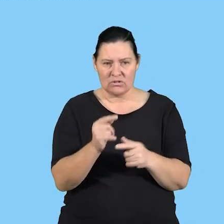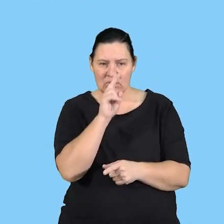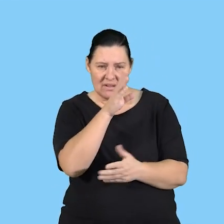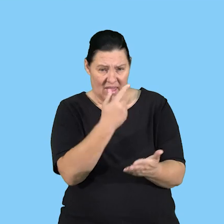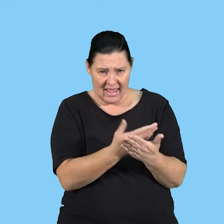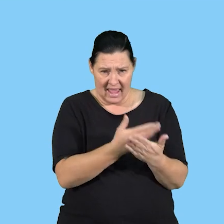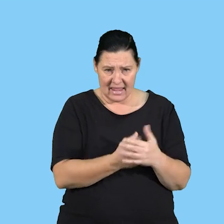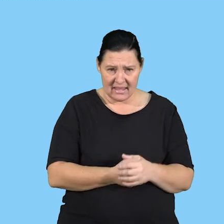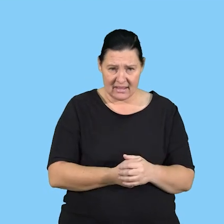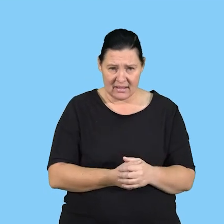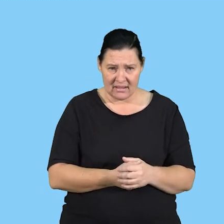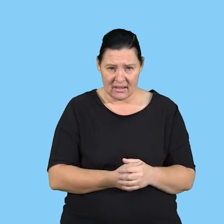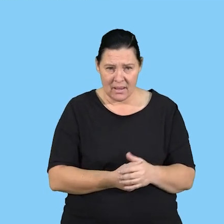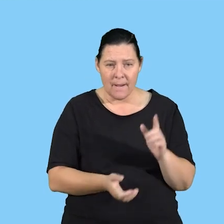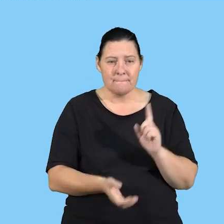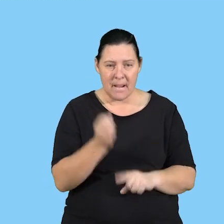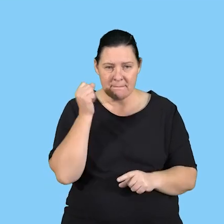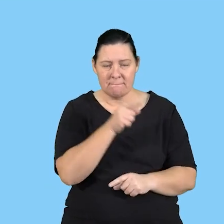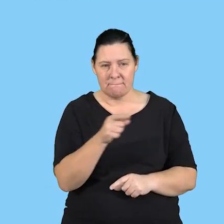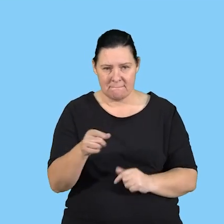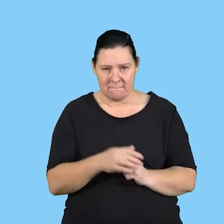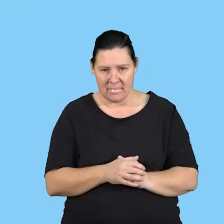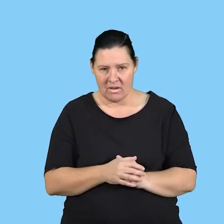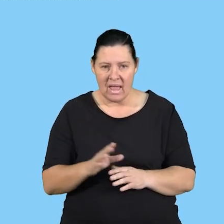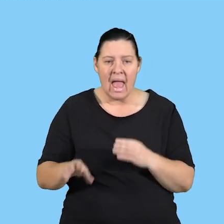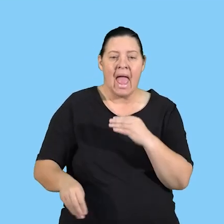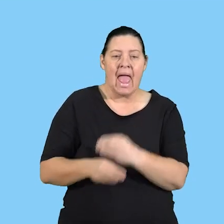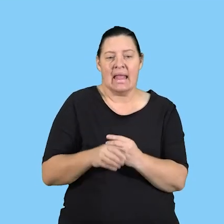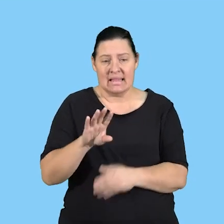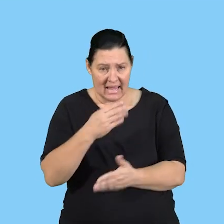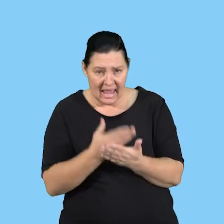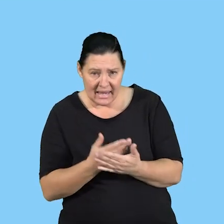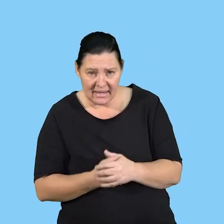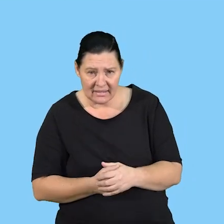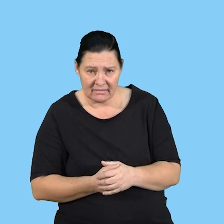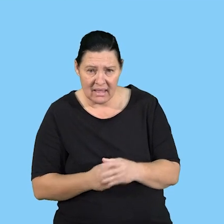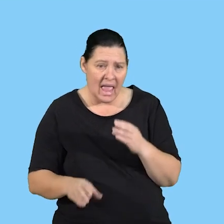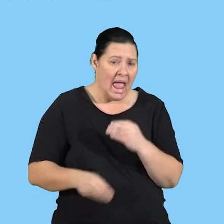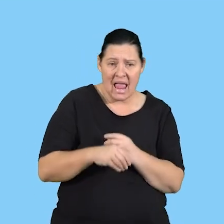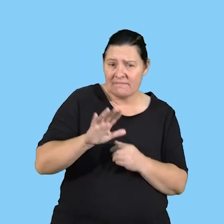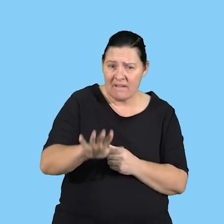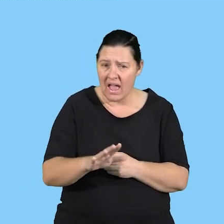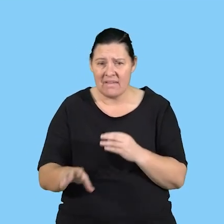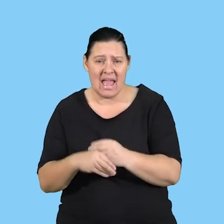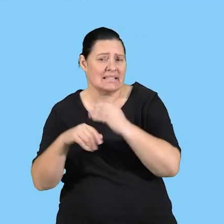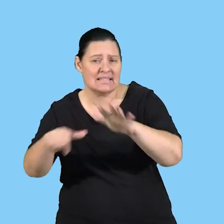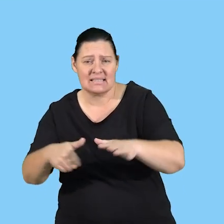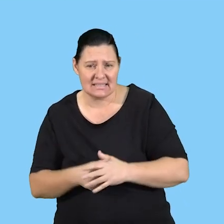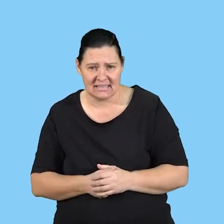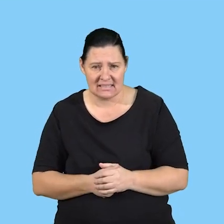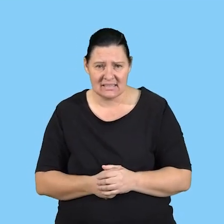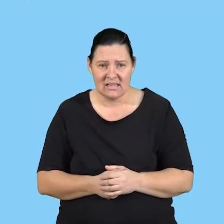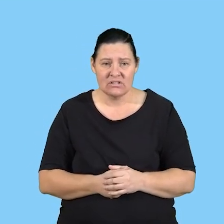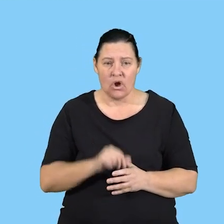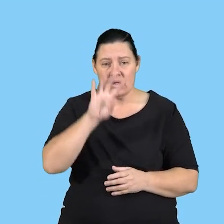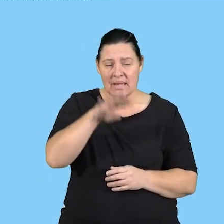see whether they can bridge that 10 and whether they can add on 3. You could add on 5, add on 6. Imagine you